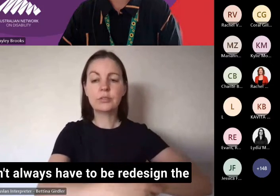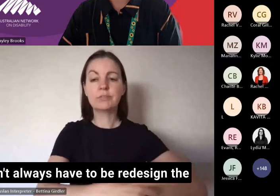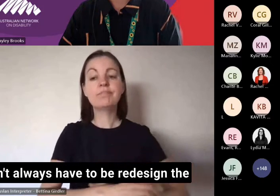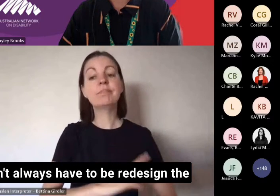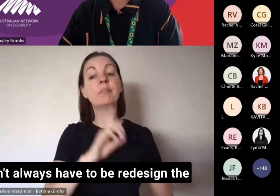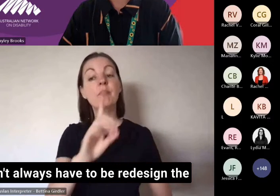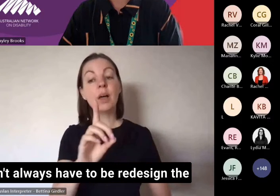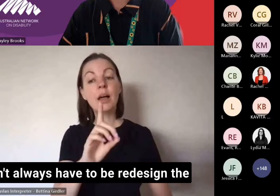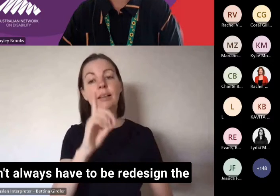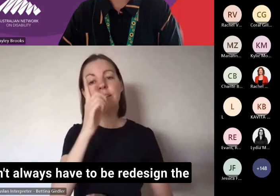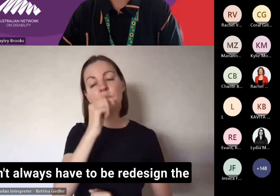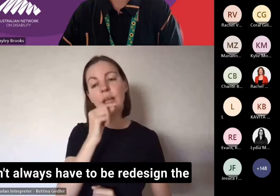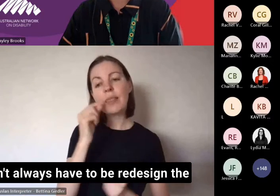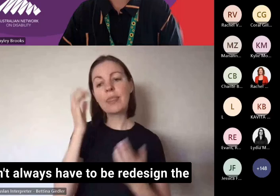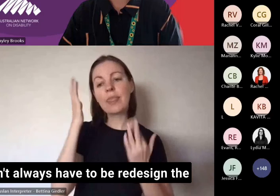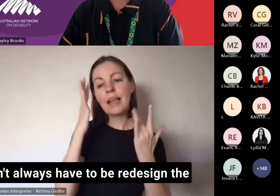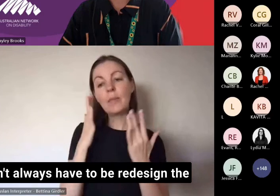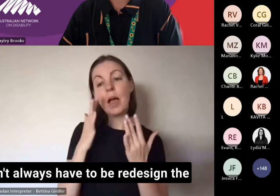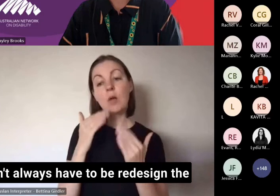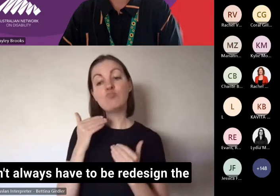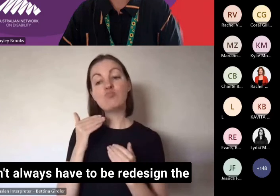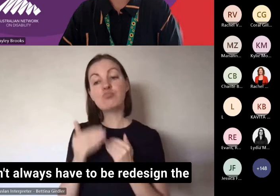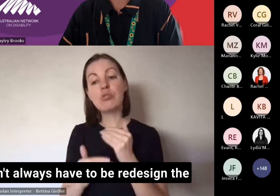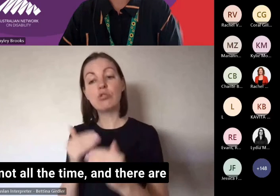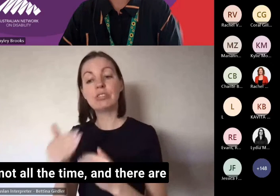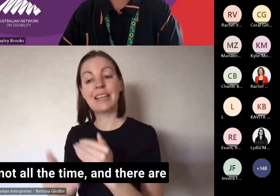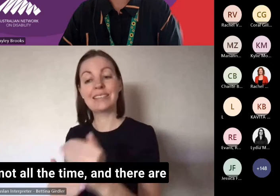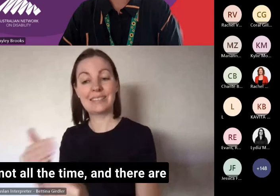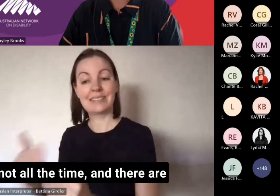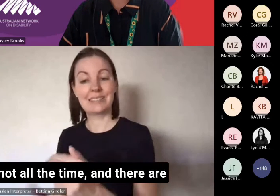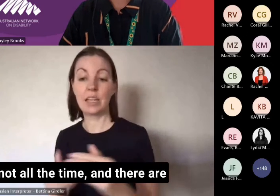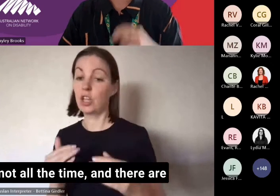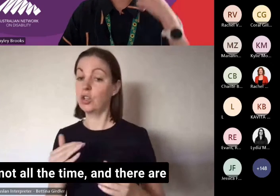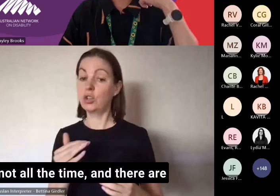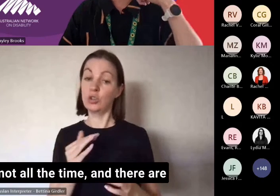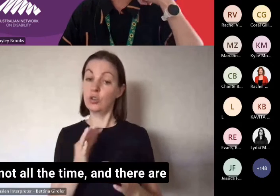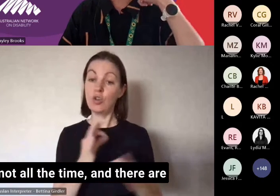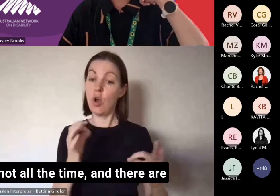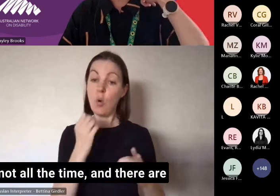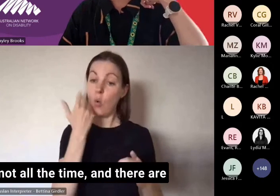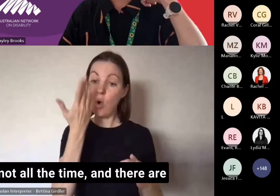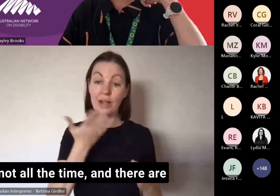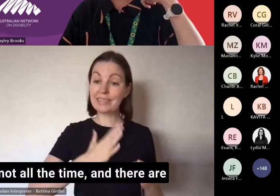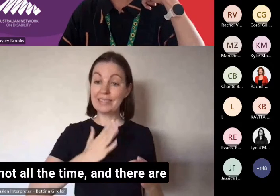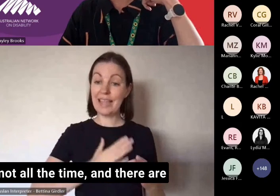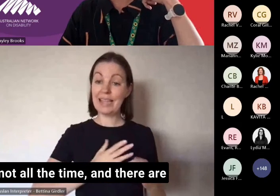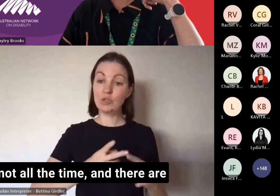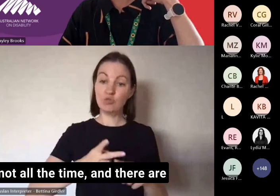solutions. So it doesn't always have to be, redesign the building, or at least not all the time.